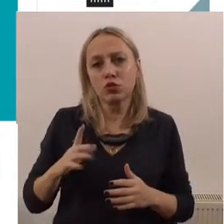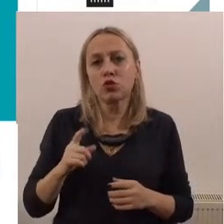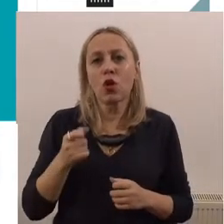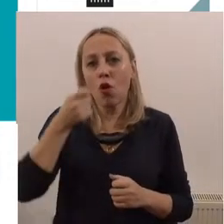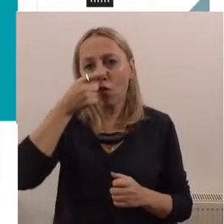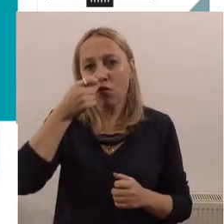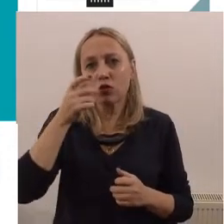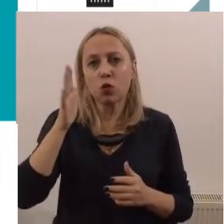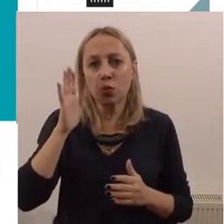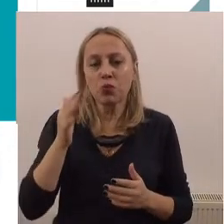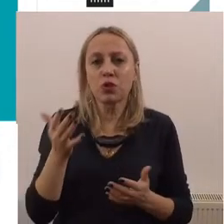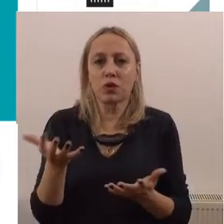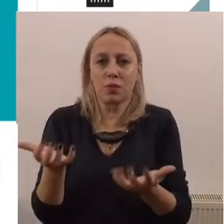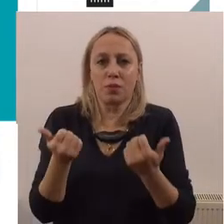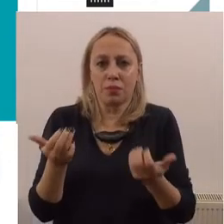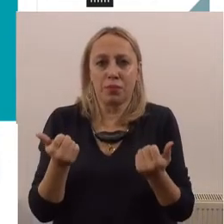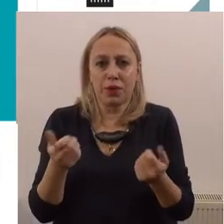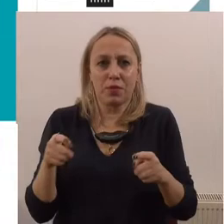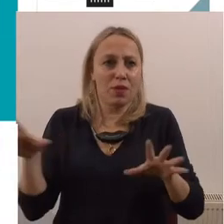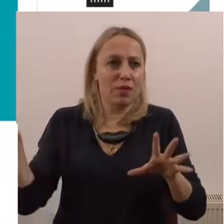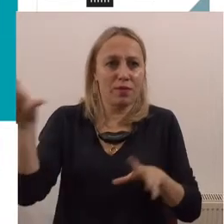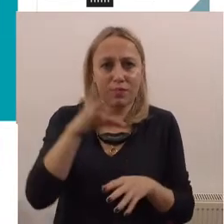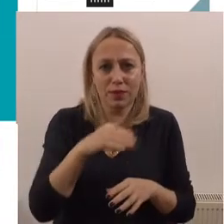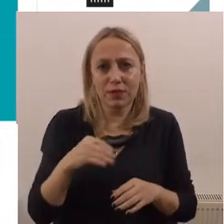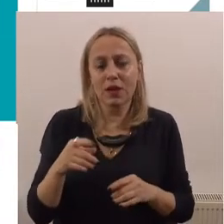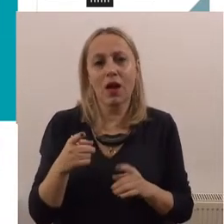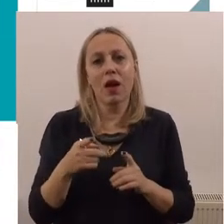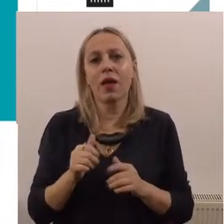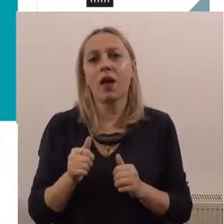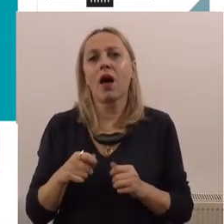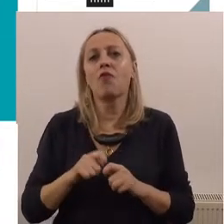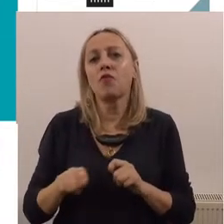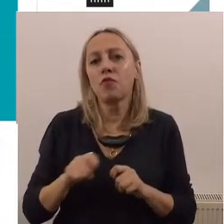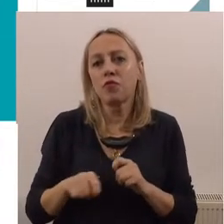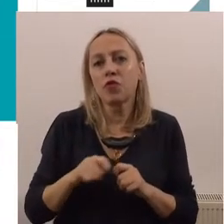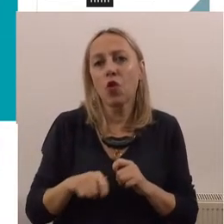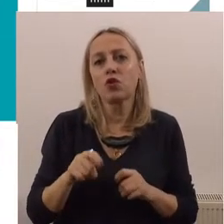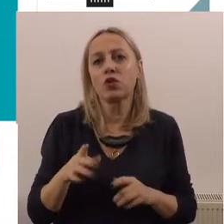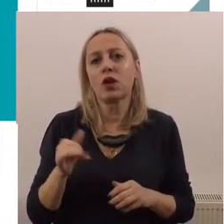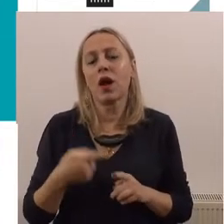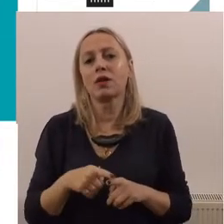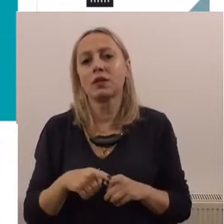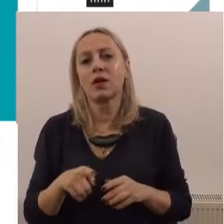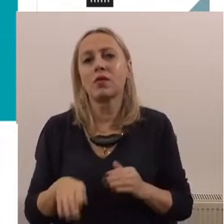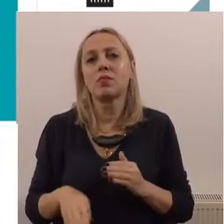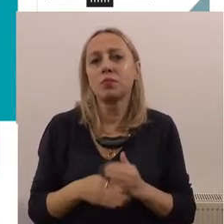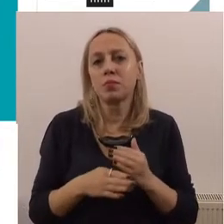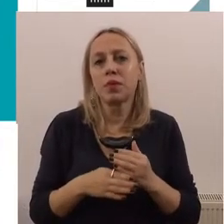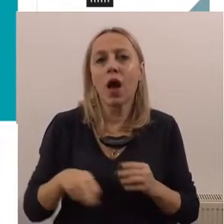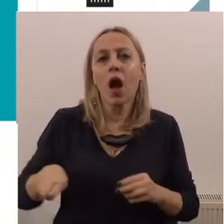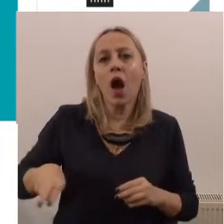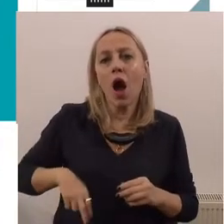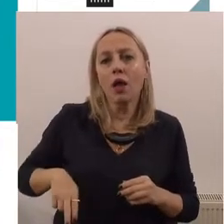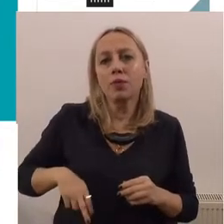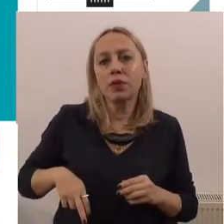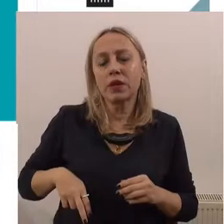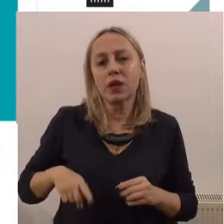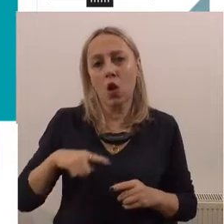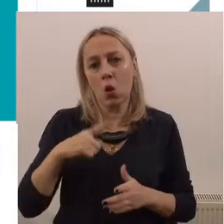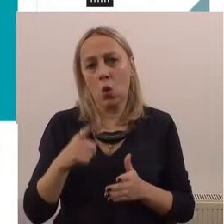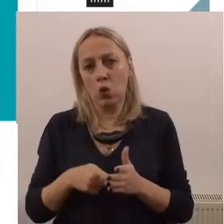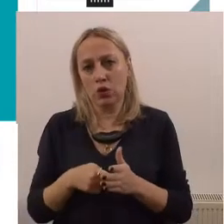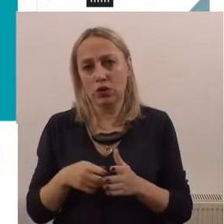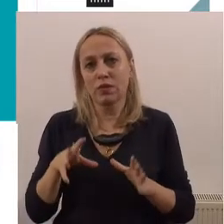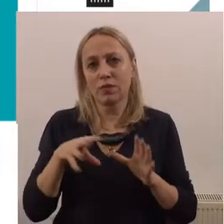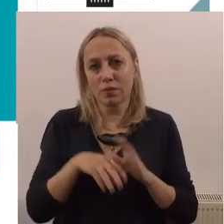we expect VUXA to become an inclusive town. The strategic partner is the